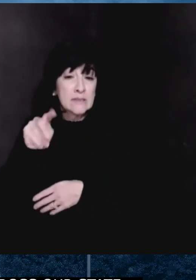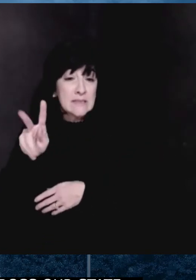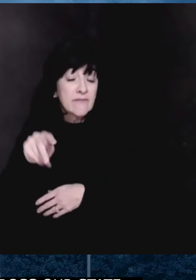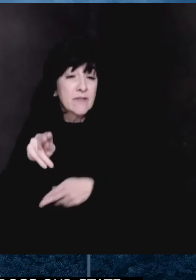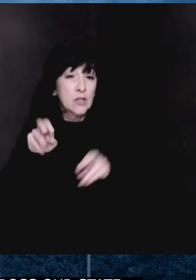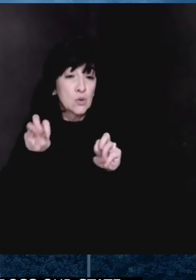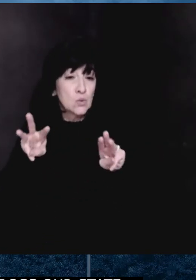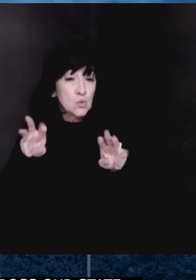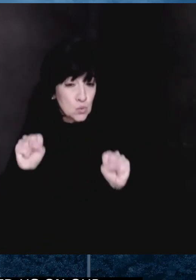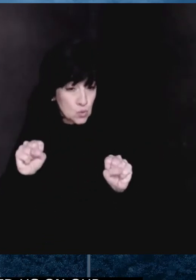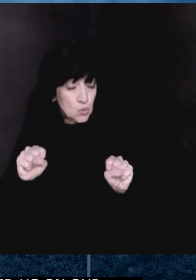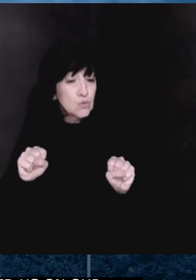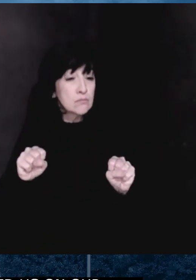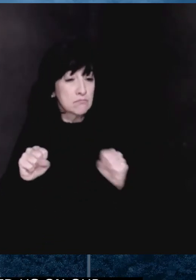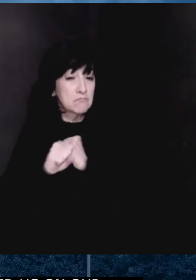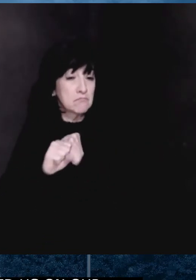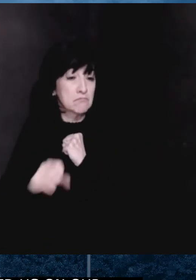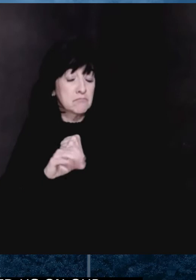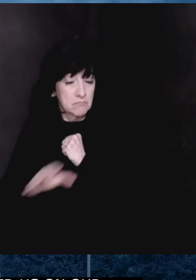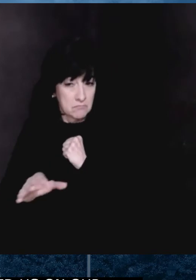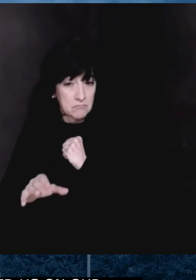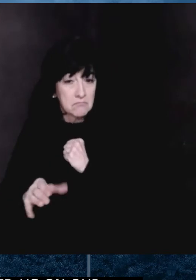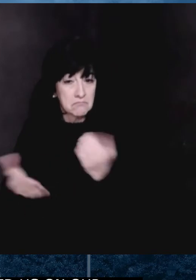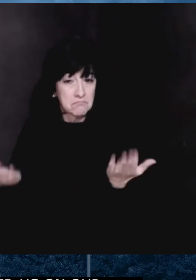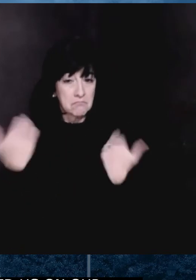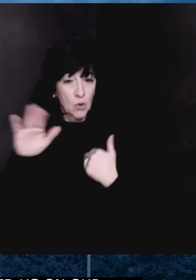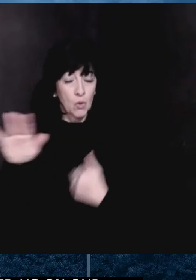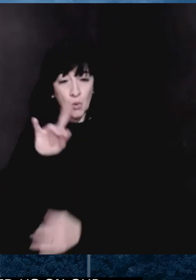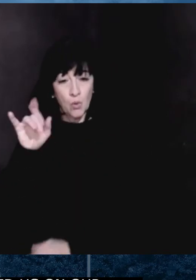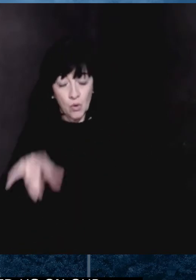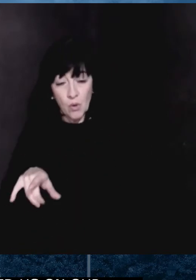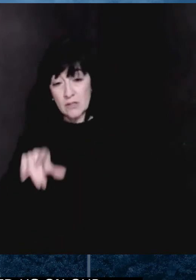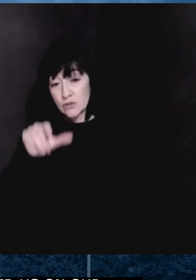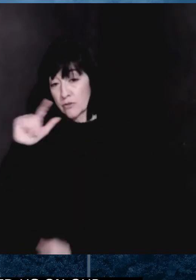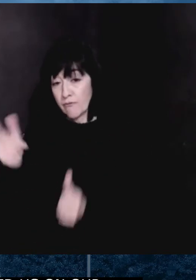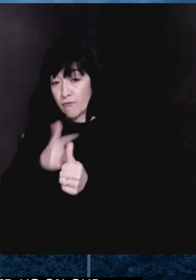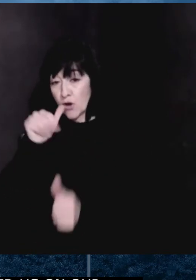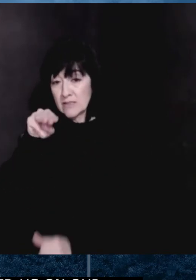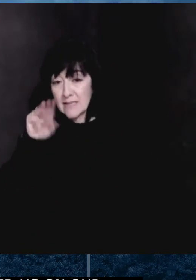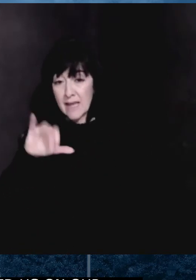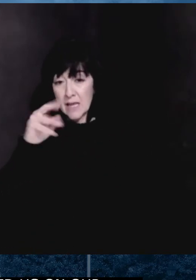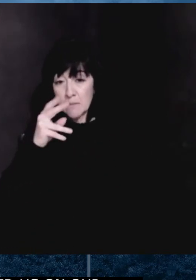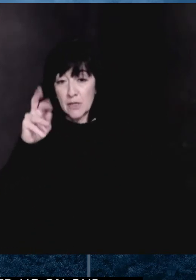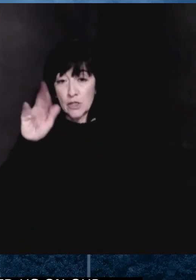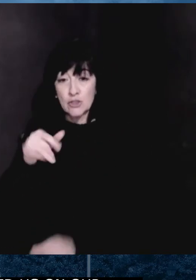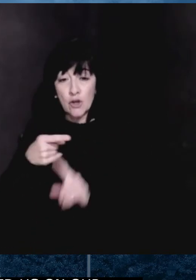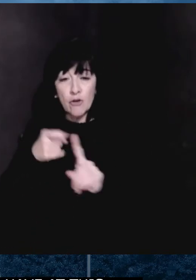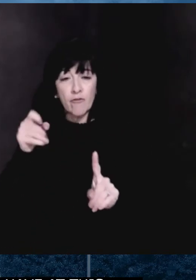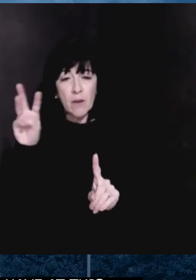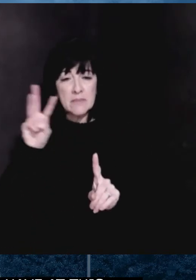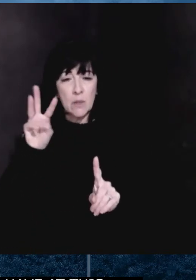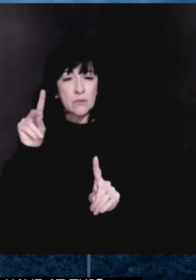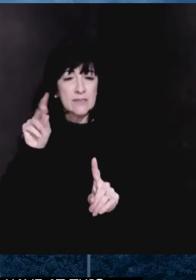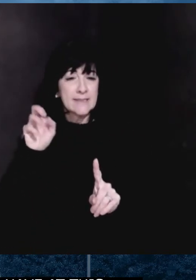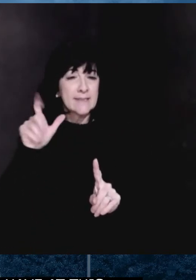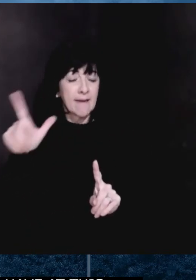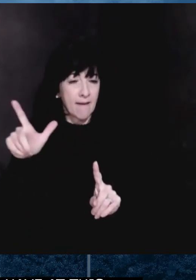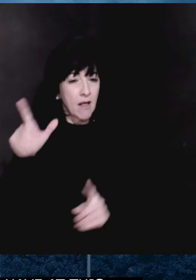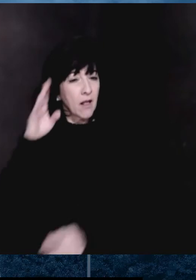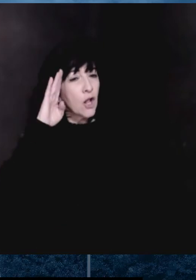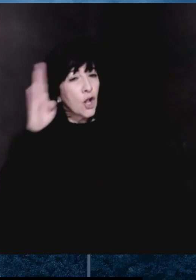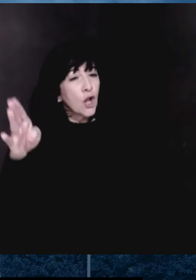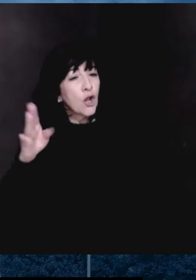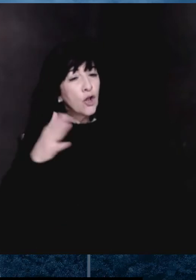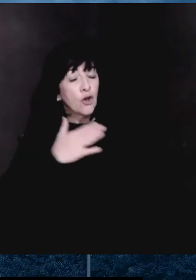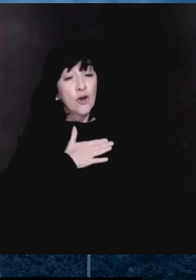All right, first we'll go to Amy Cherry from WDEL. Hi, my question is likely